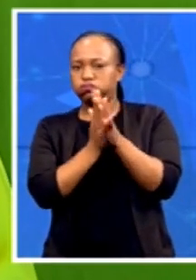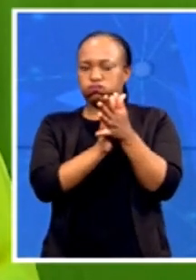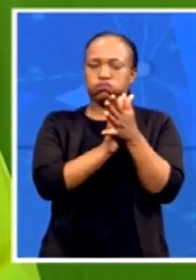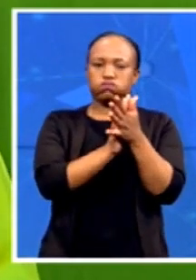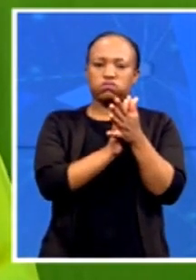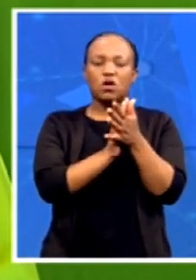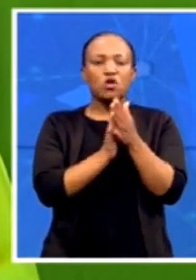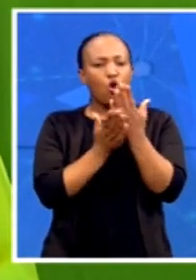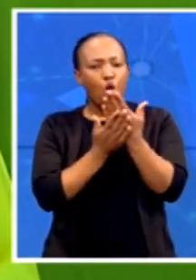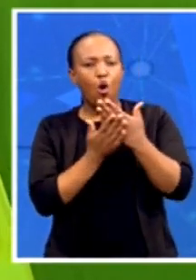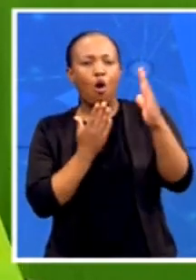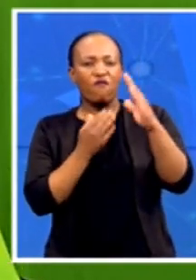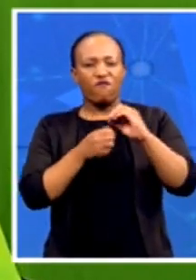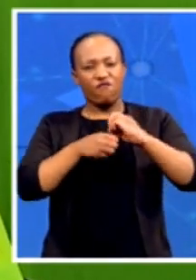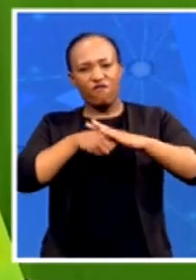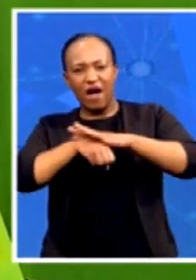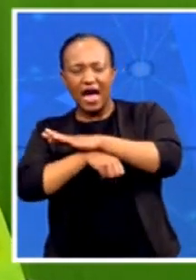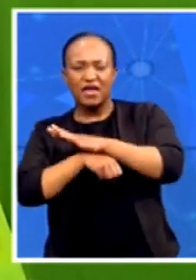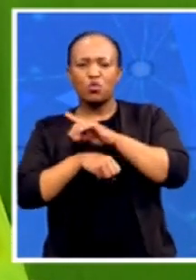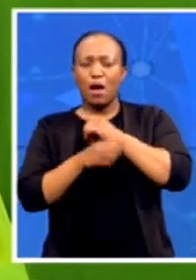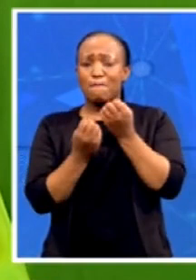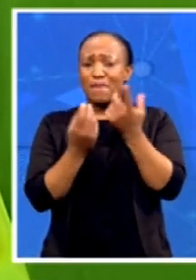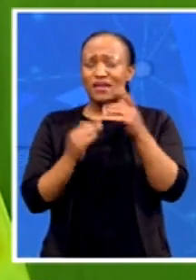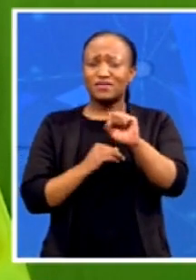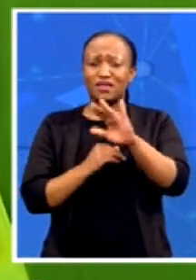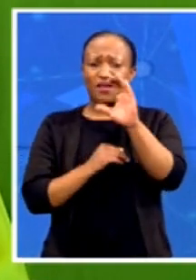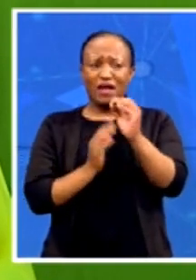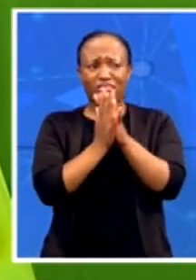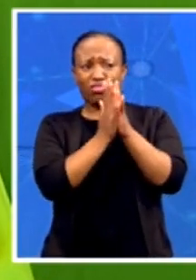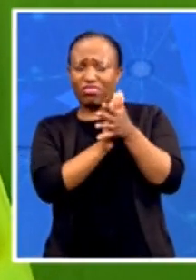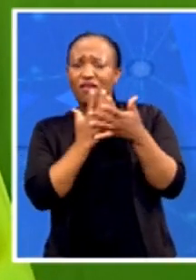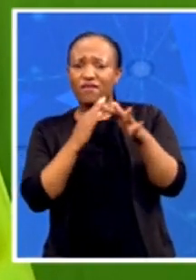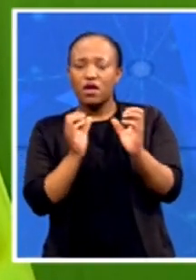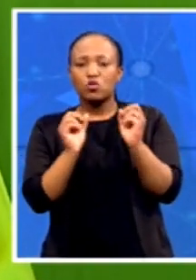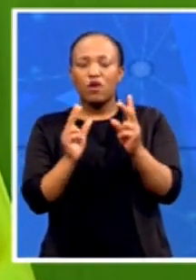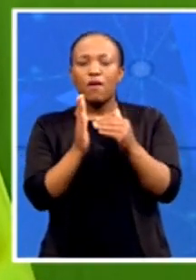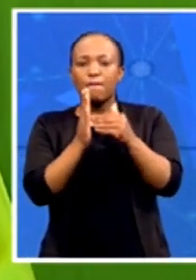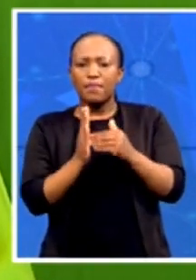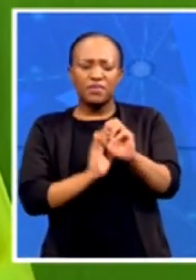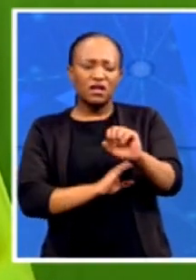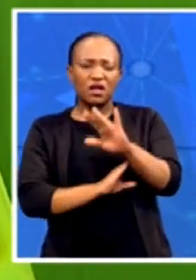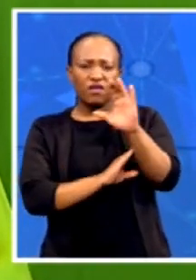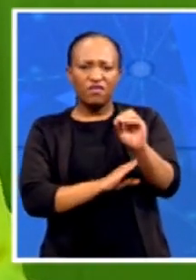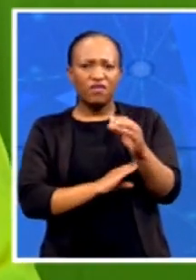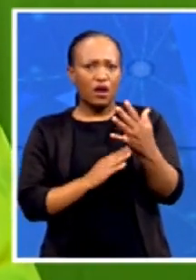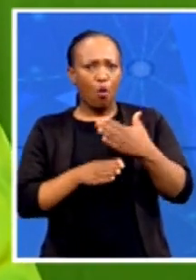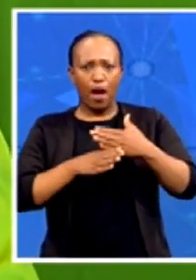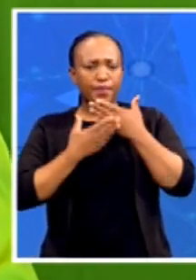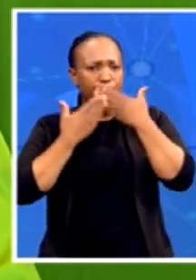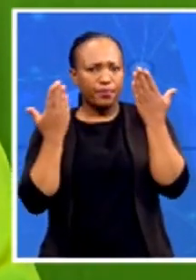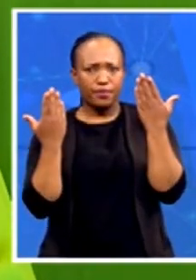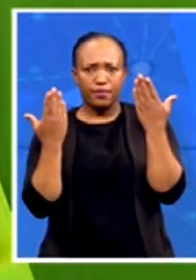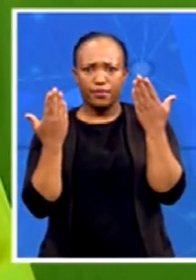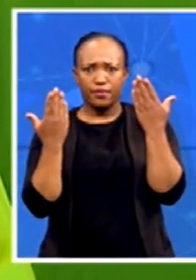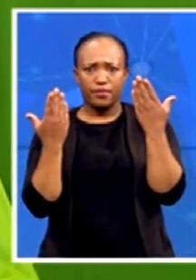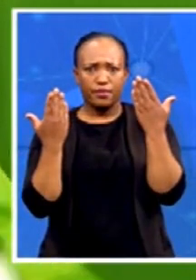our fellow South Africans. 12 million of our South Africans are unemployed today. We're the mega capital